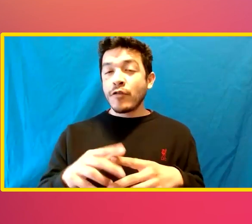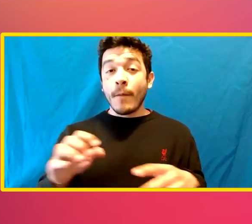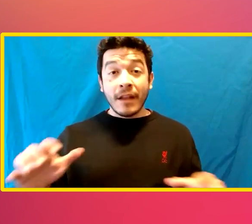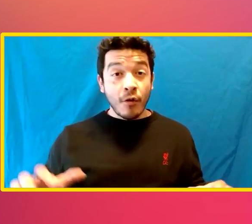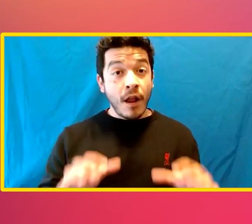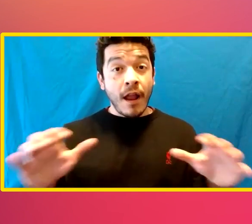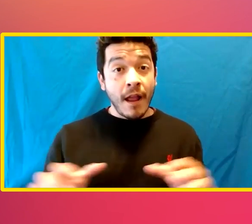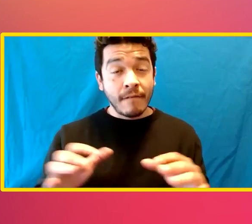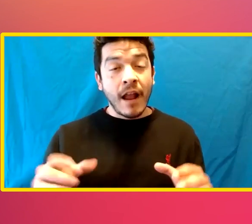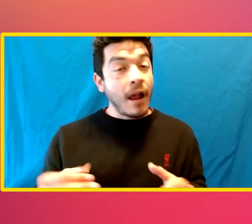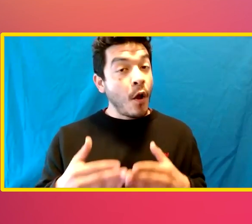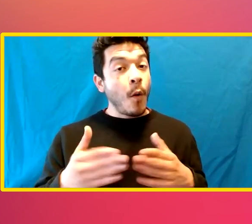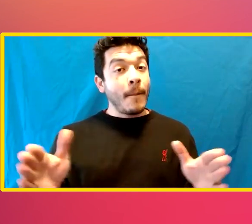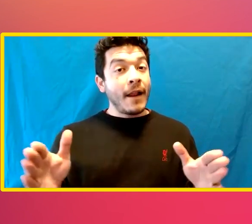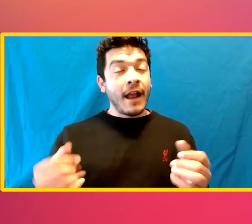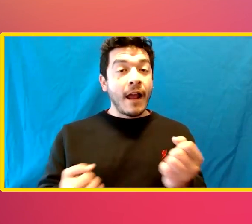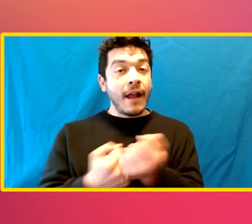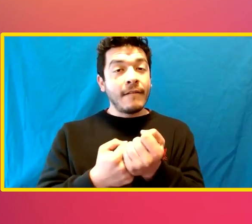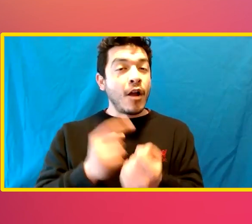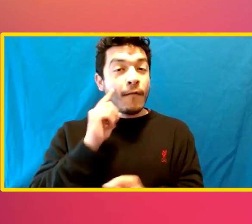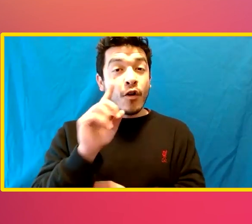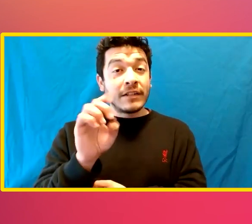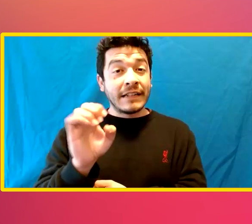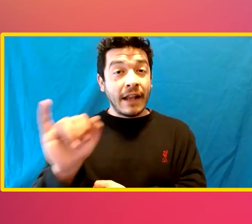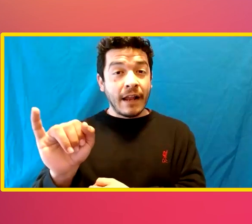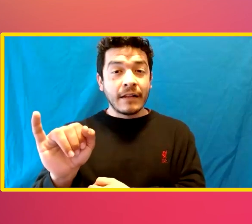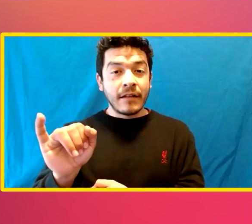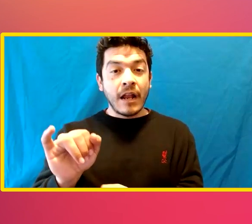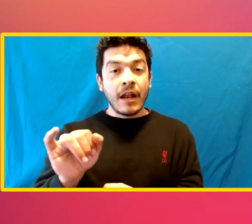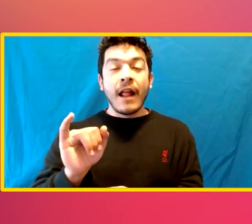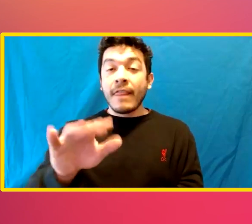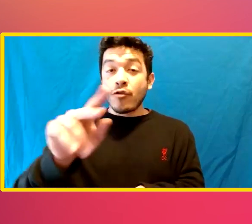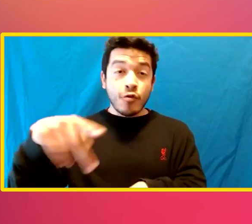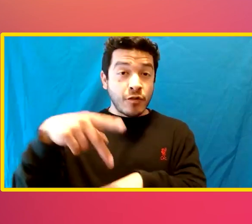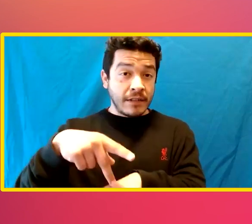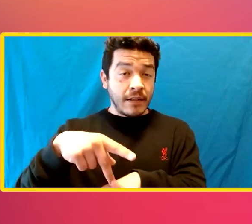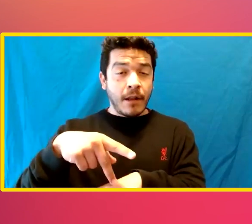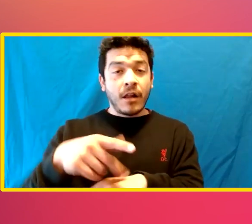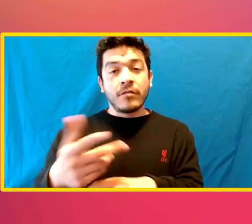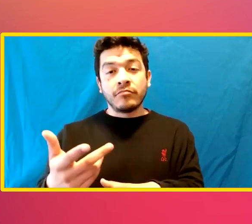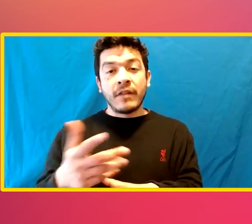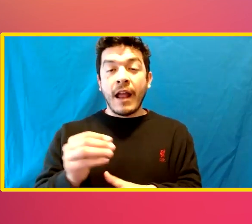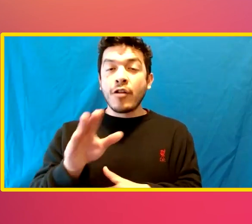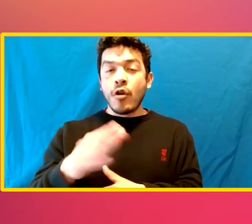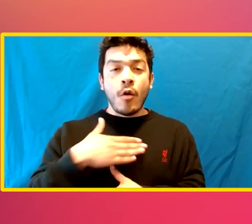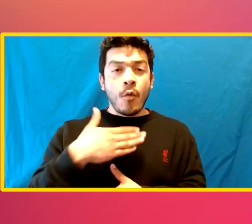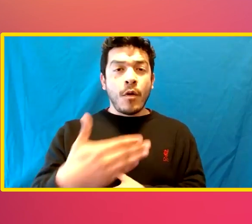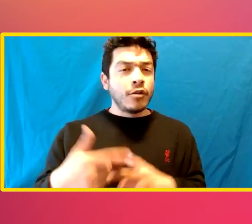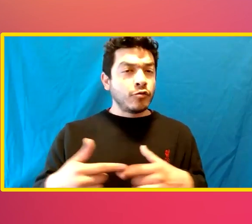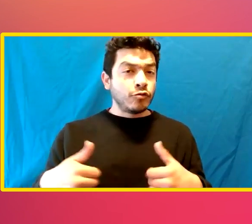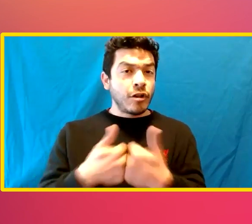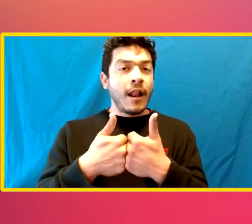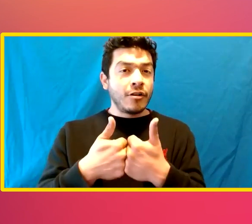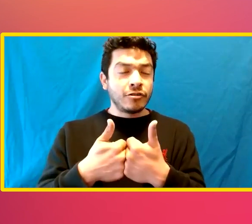proactive, openly advocating for DEI, right? That your principles, and you're willing to